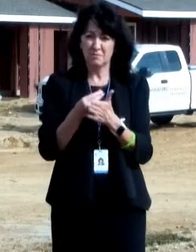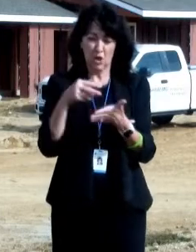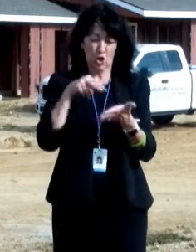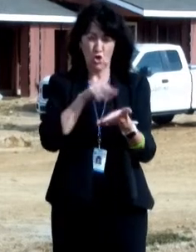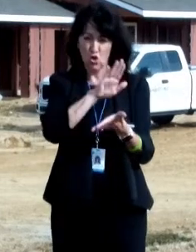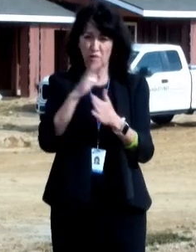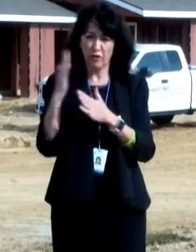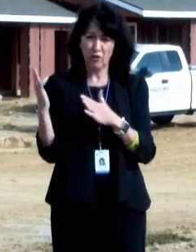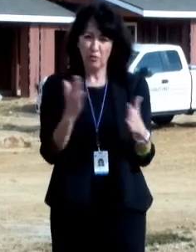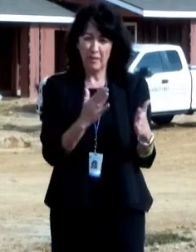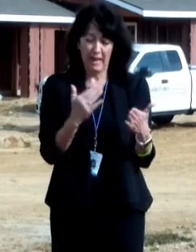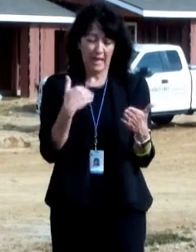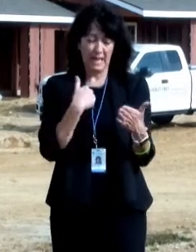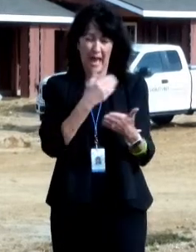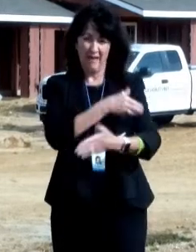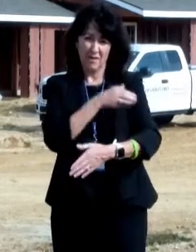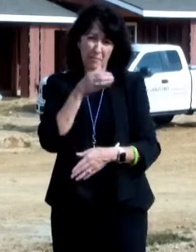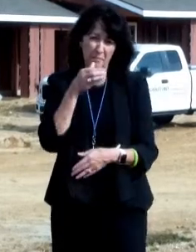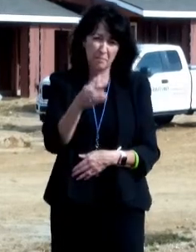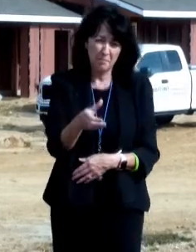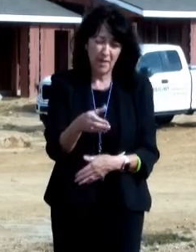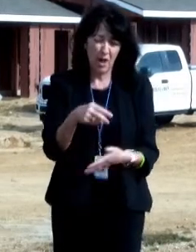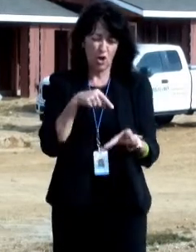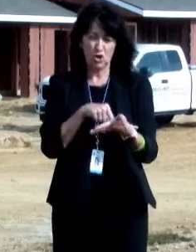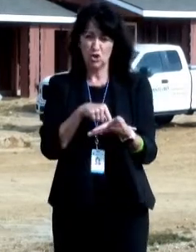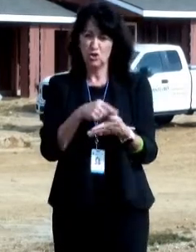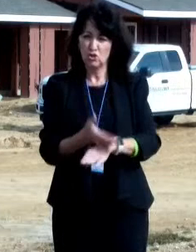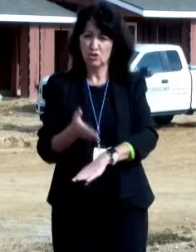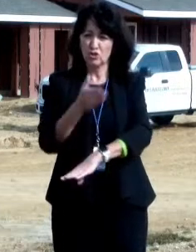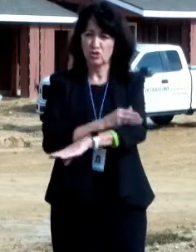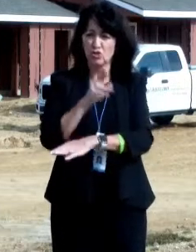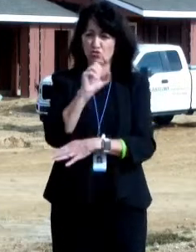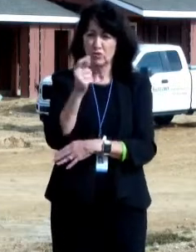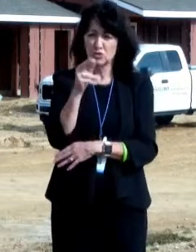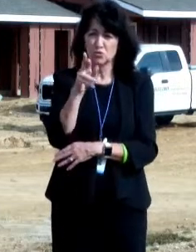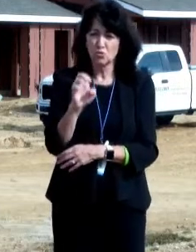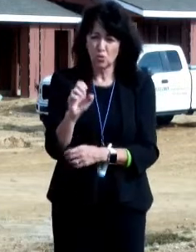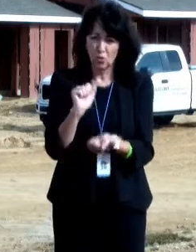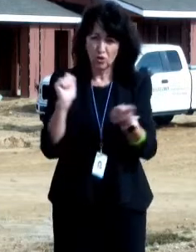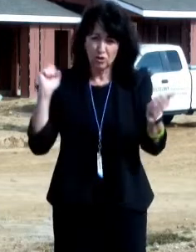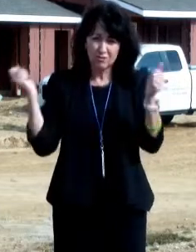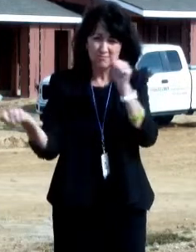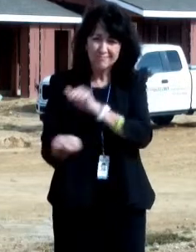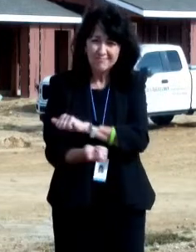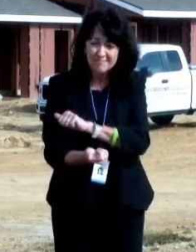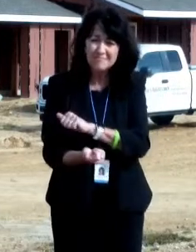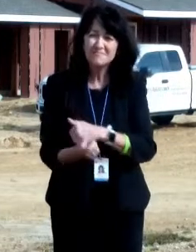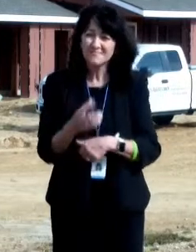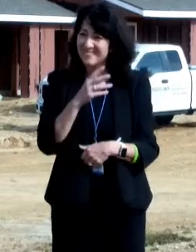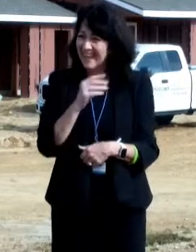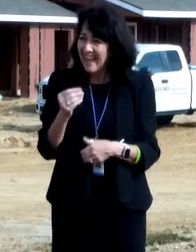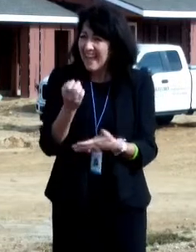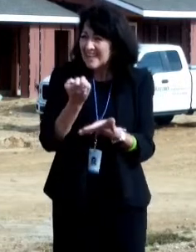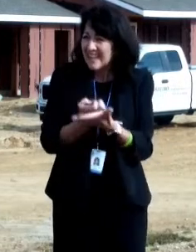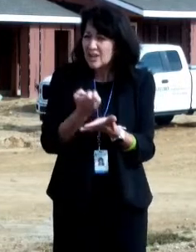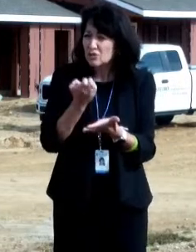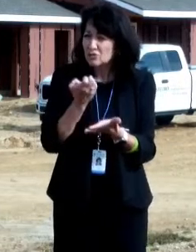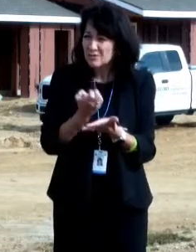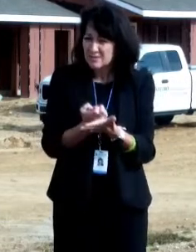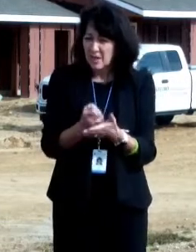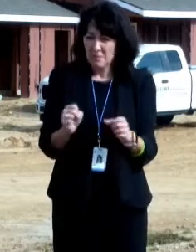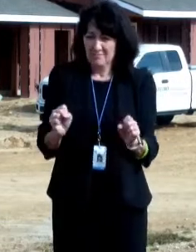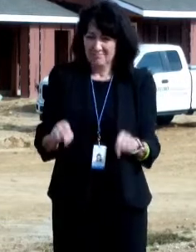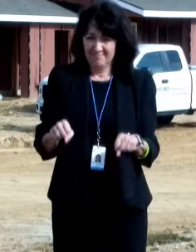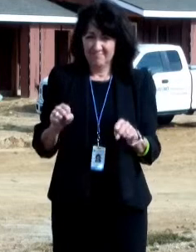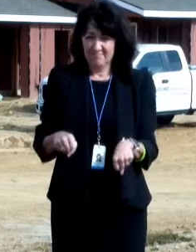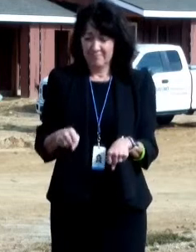got Empower, they look at Restore, and it's about getting economic mobility so that persons not only